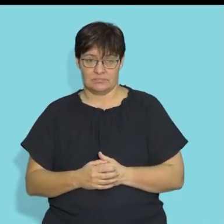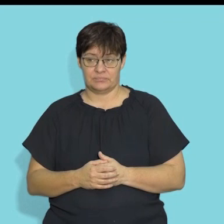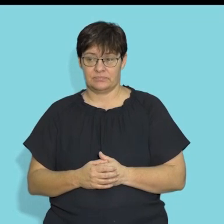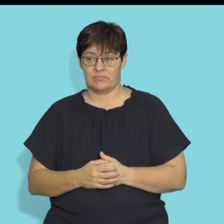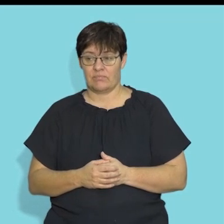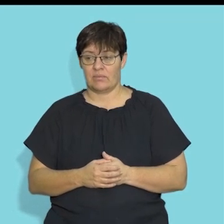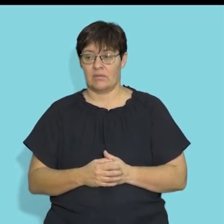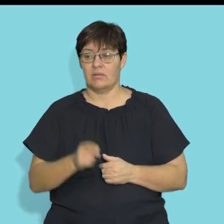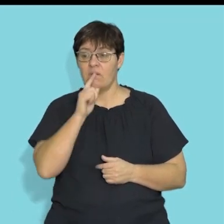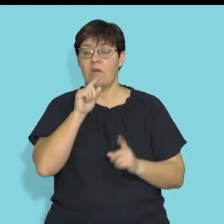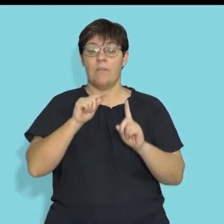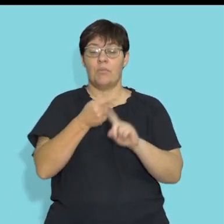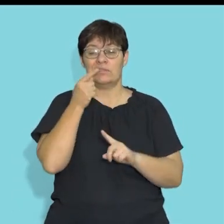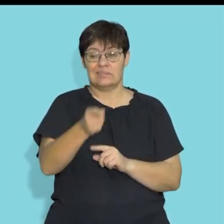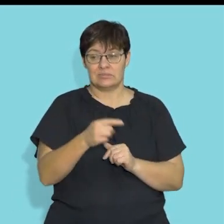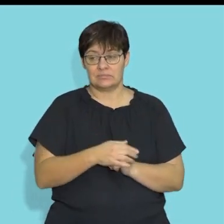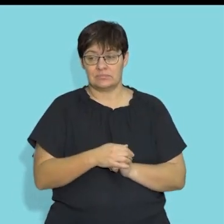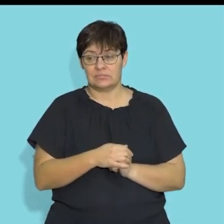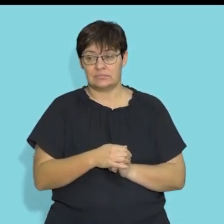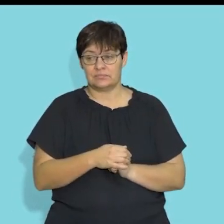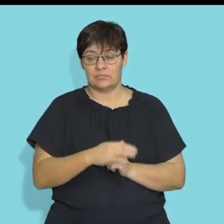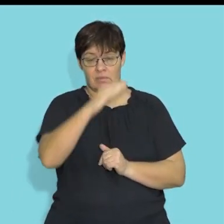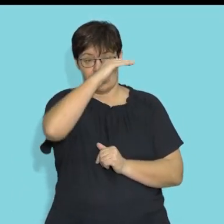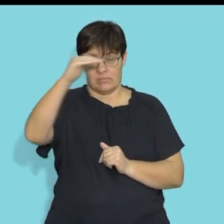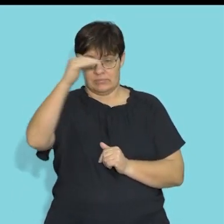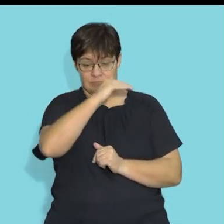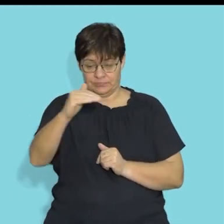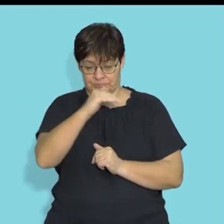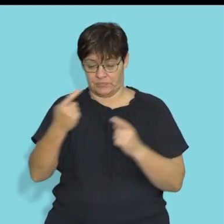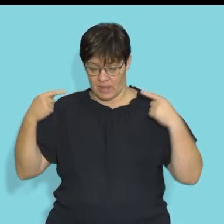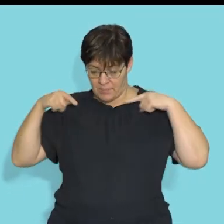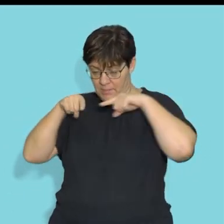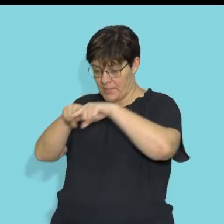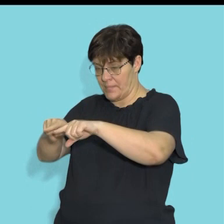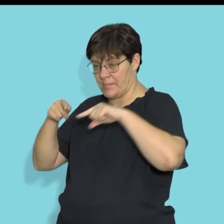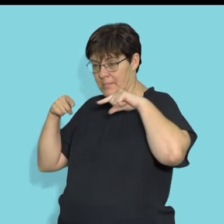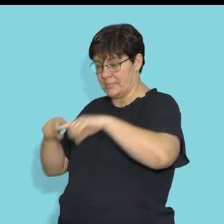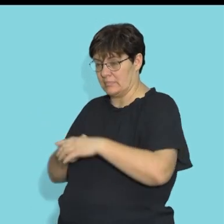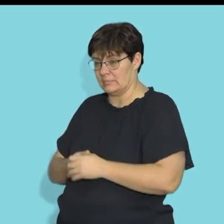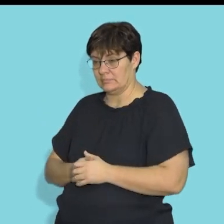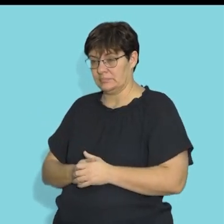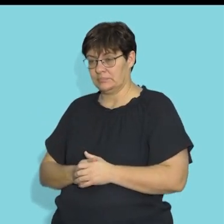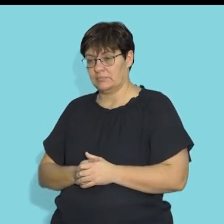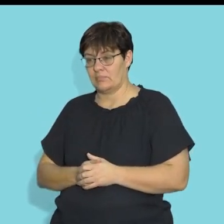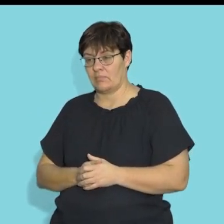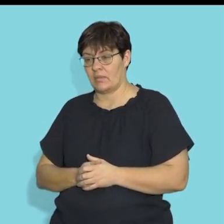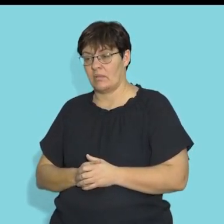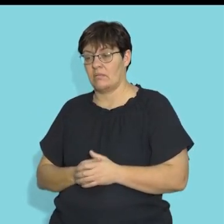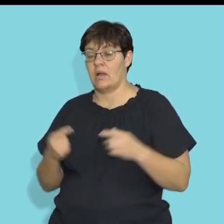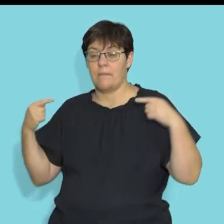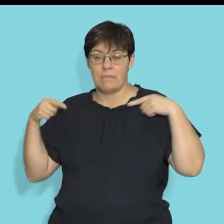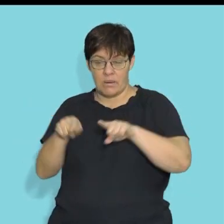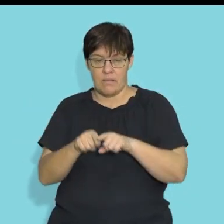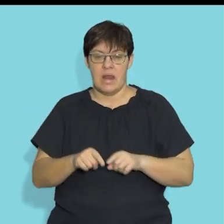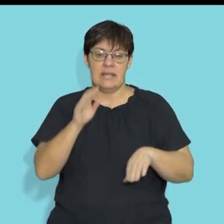Then at the point where we have horizontal lines, or let's say this horizontal lines are now parallel to